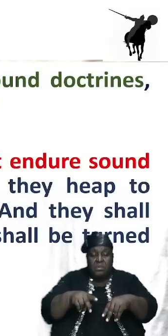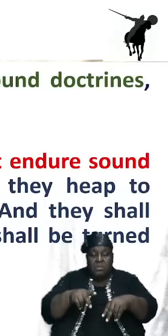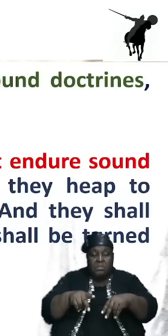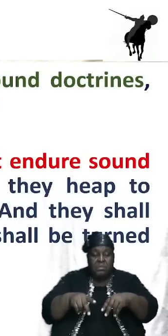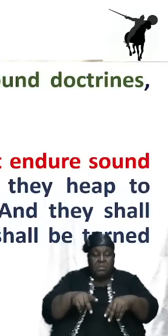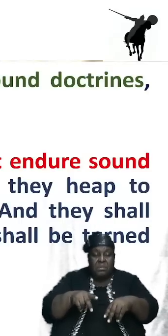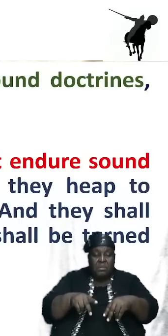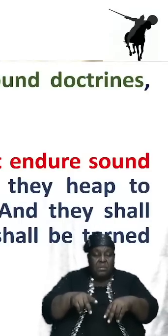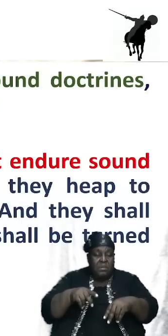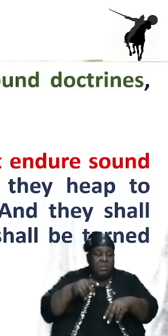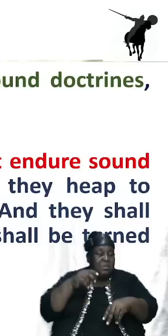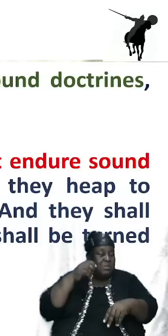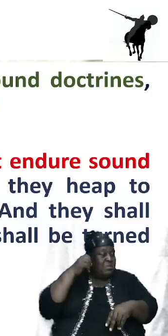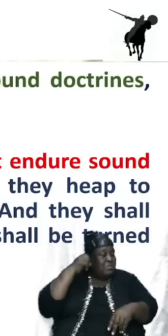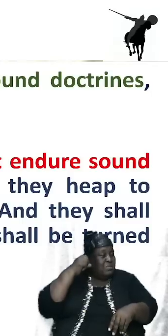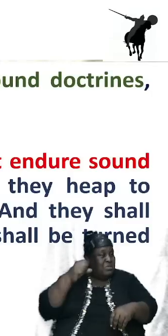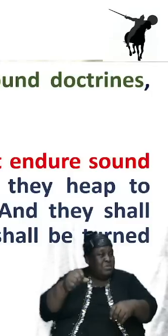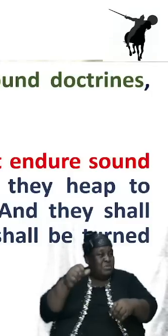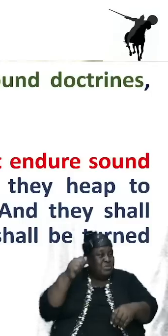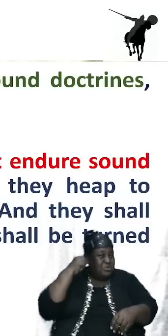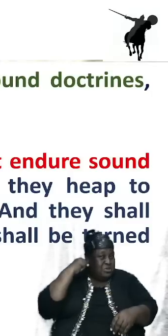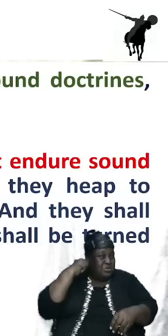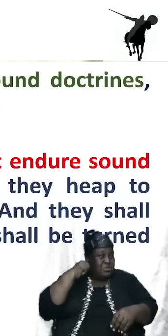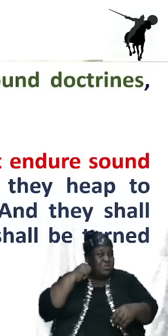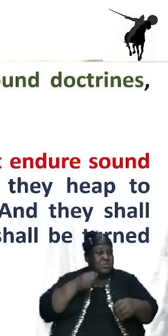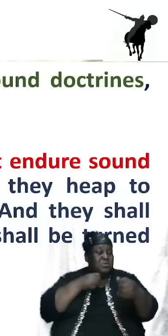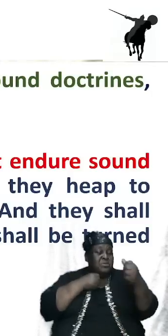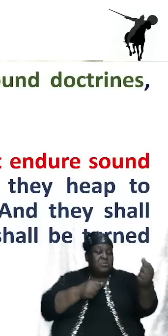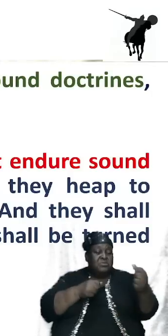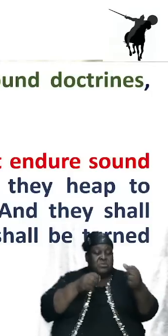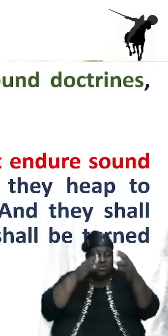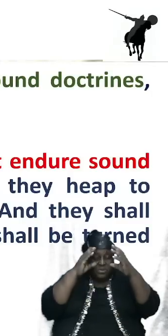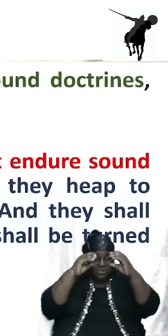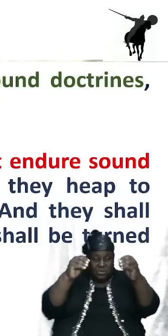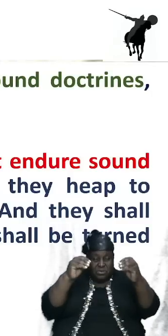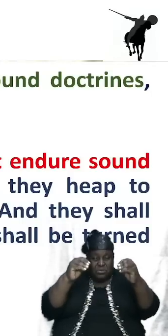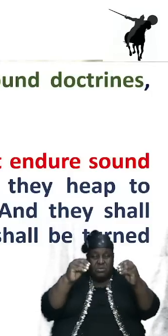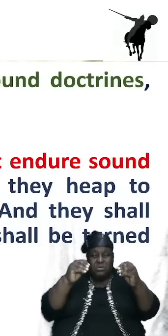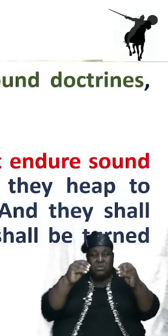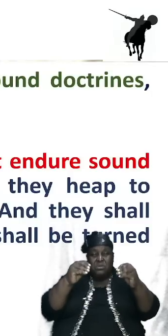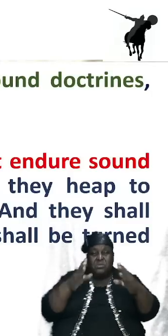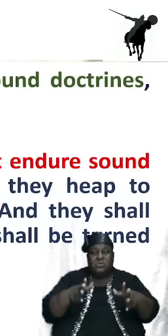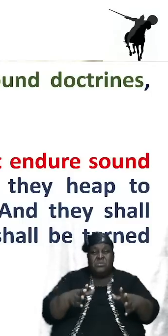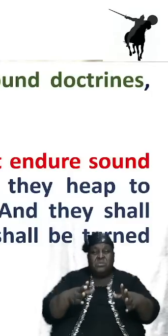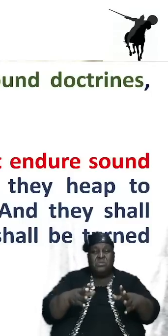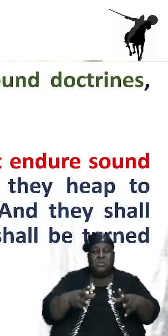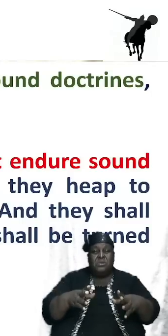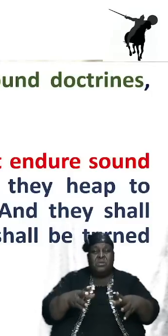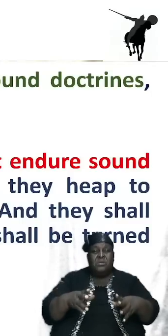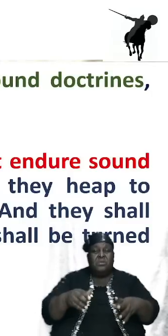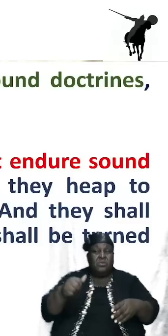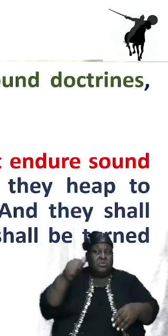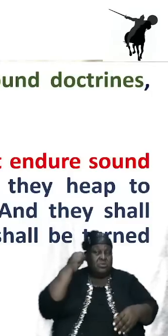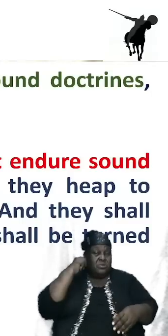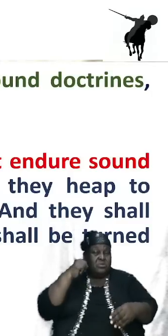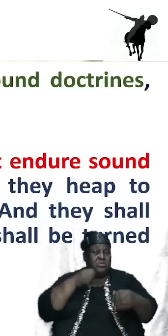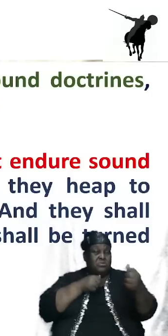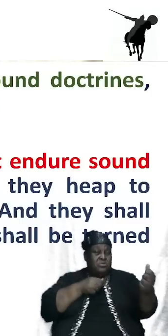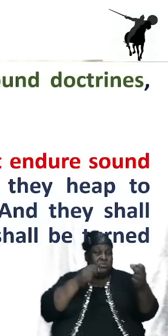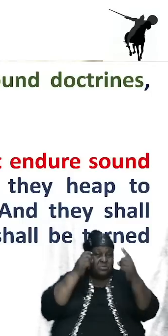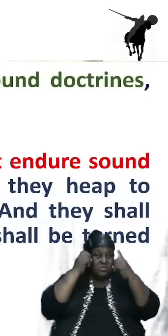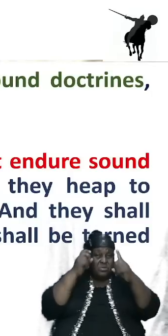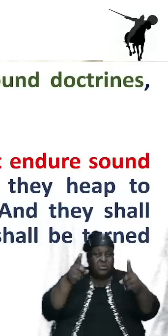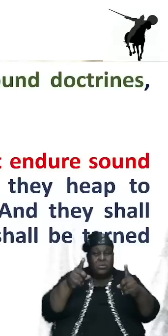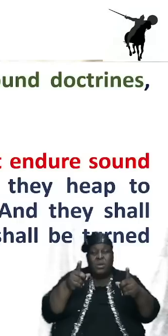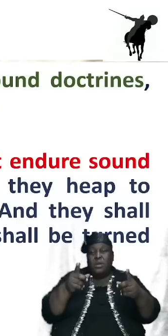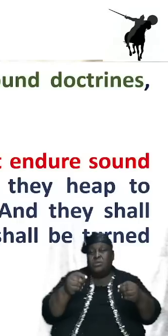rejecting sound teaching based on truth and the accuracy of God's word. And guess what? They do this in favor